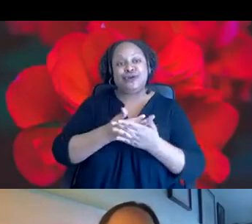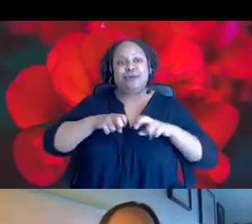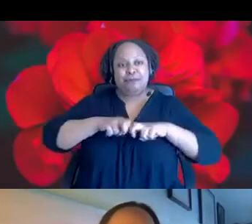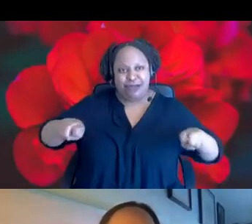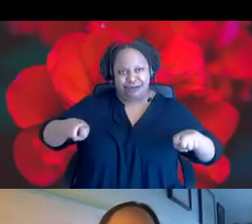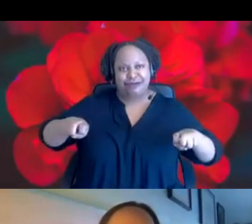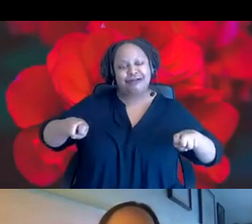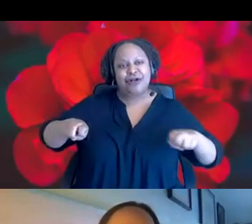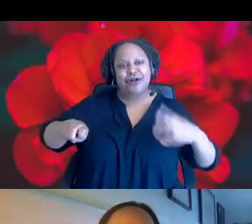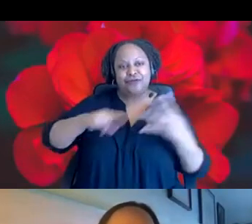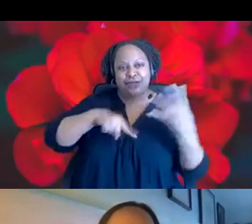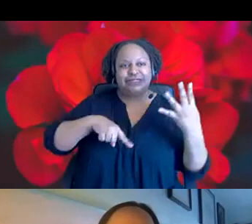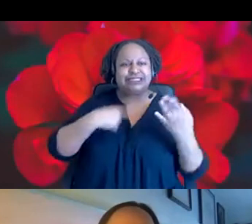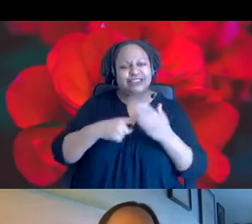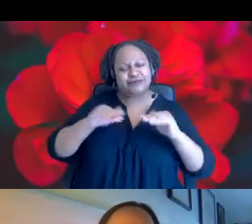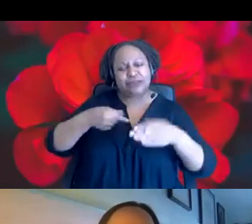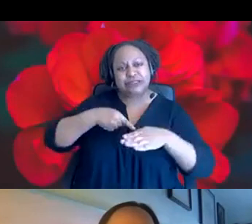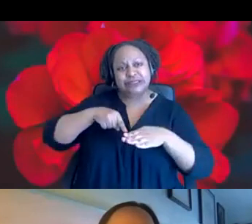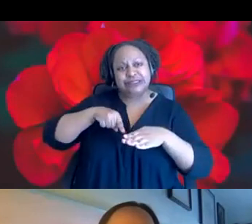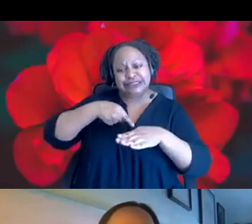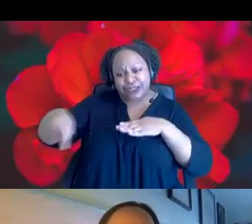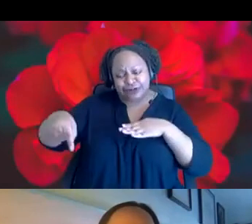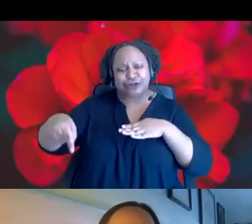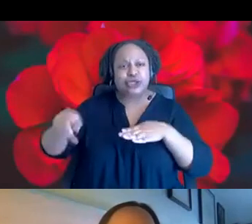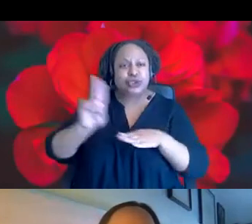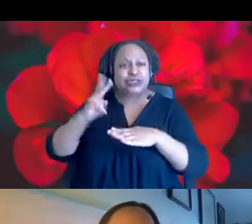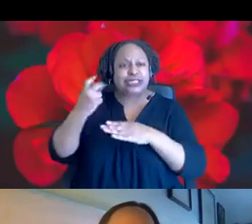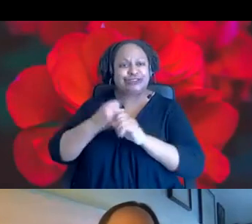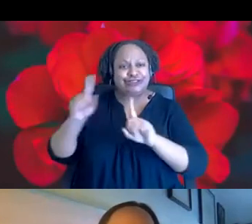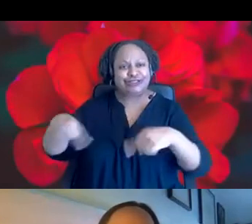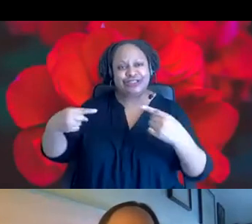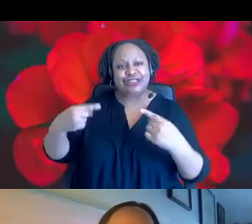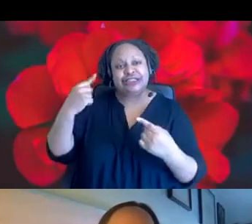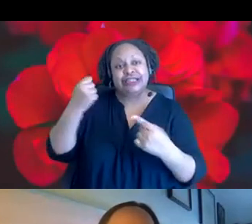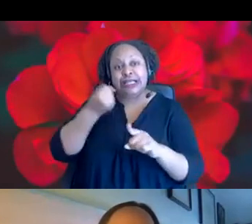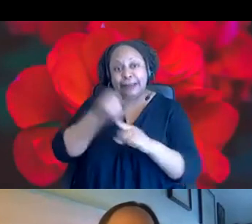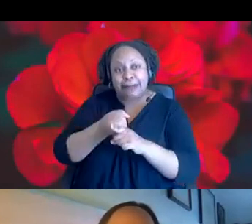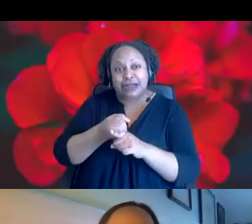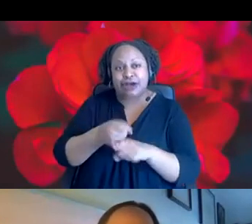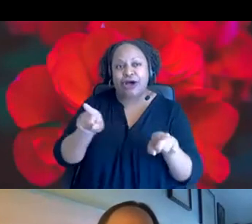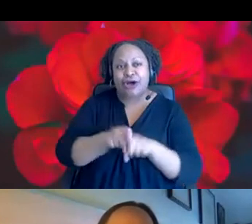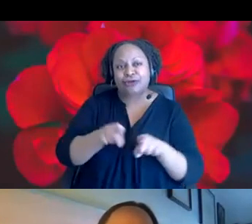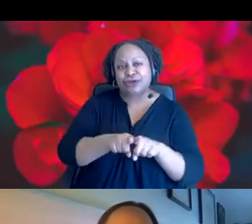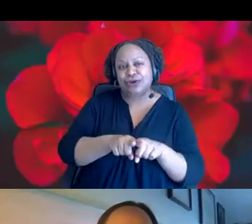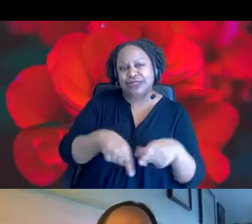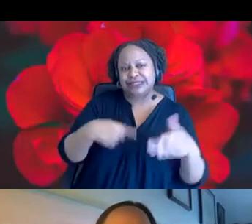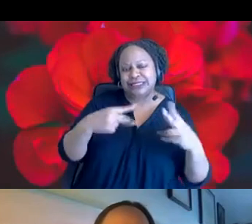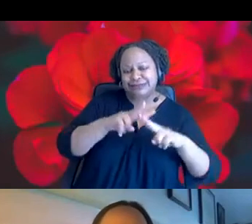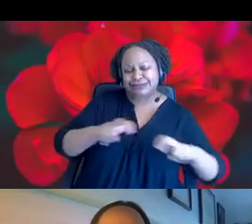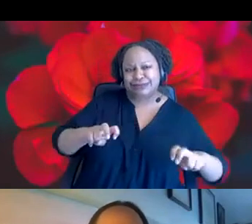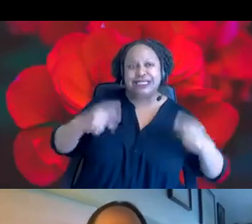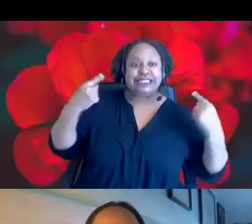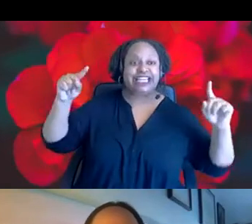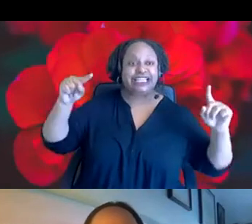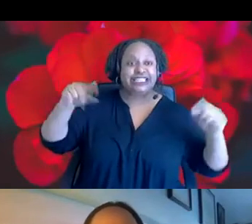been using in the last year to understand impact, but also the struggles to understand success in this new environment and how our